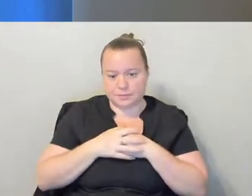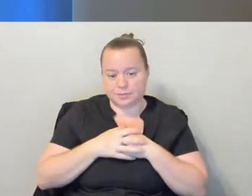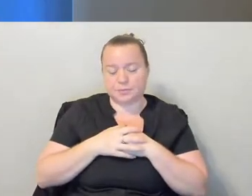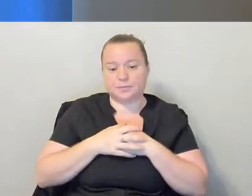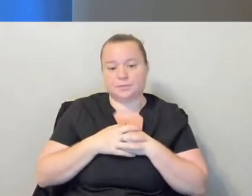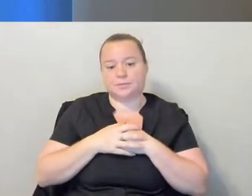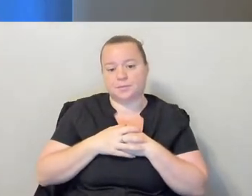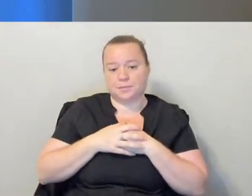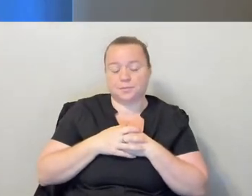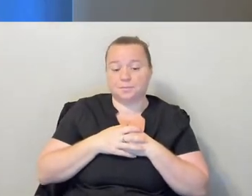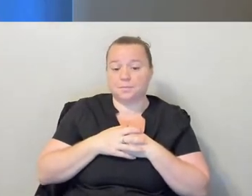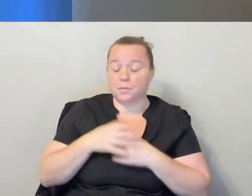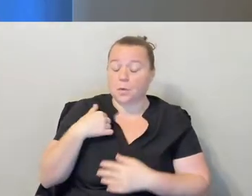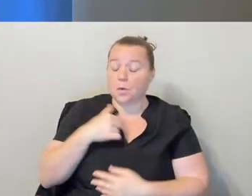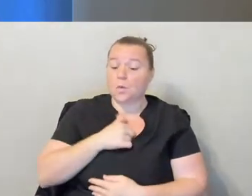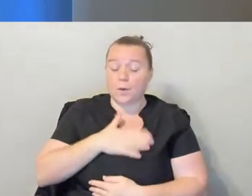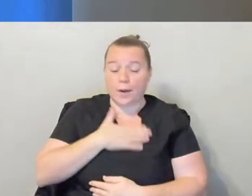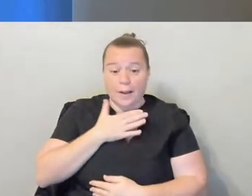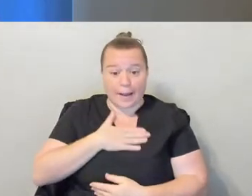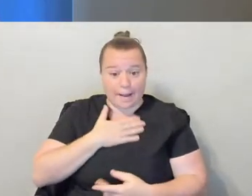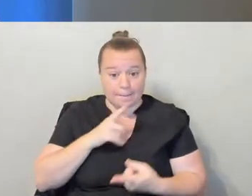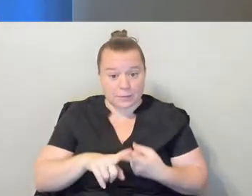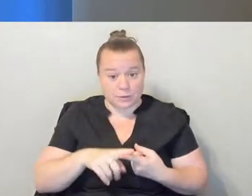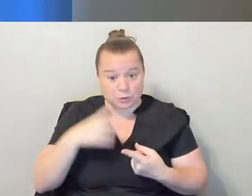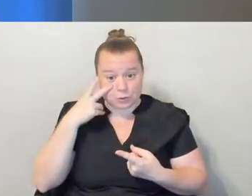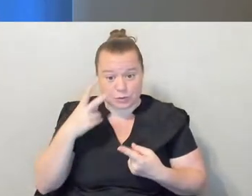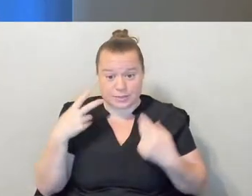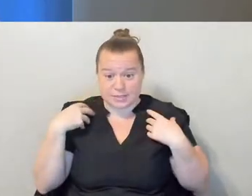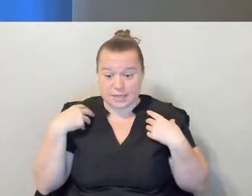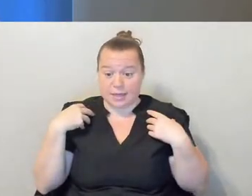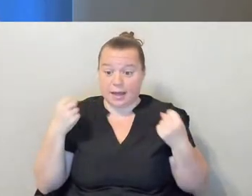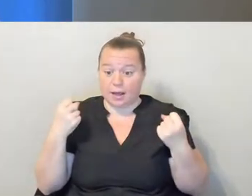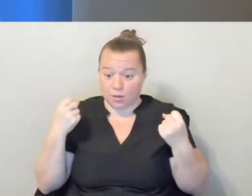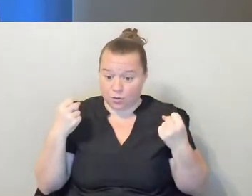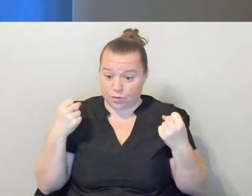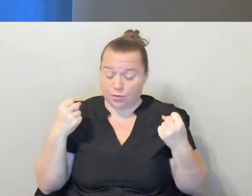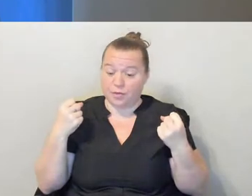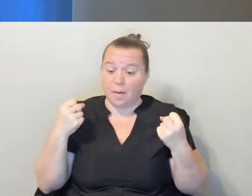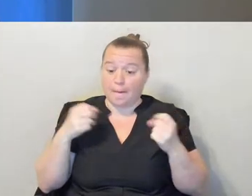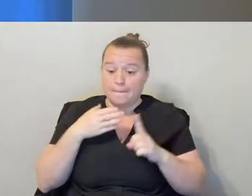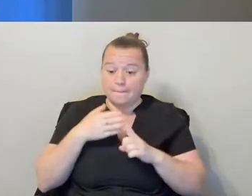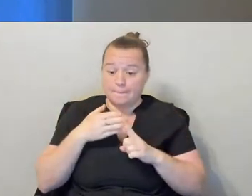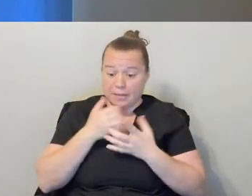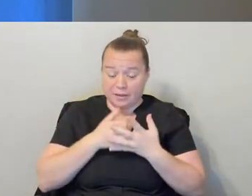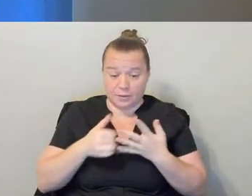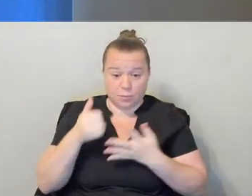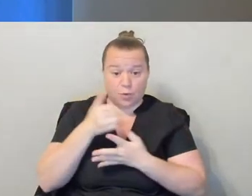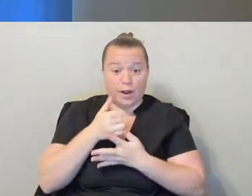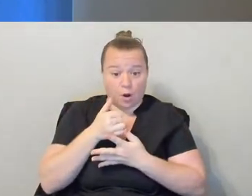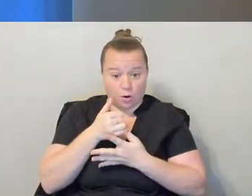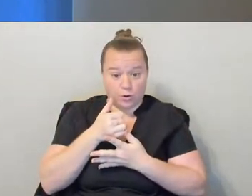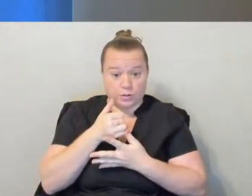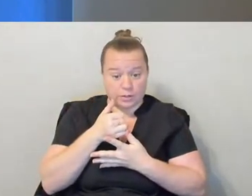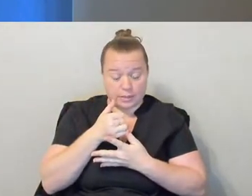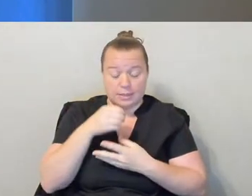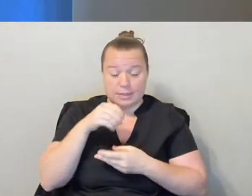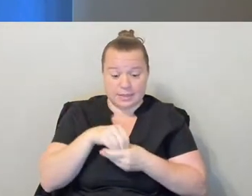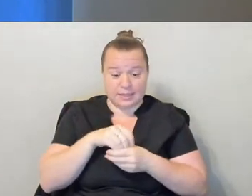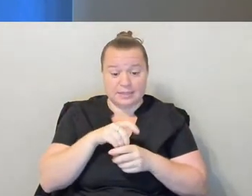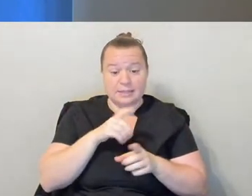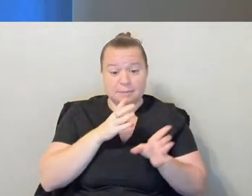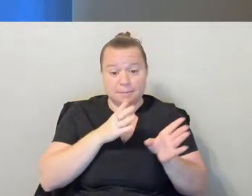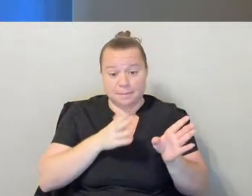really pleased to see that health has become a main priority in these plans. But we